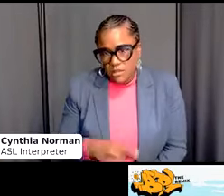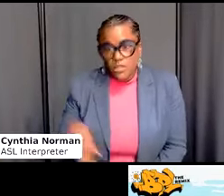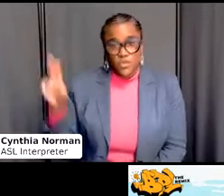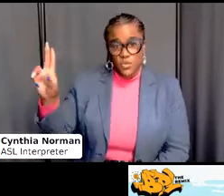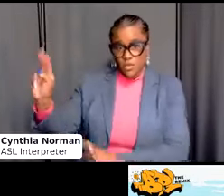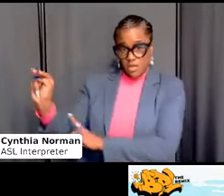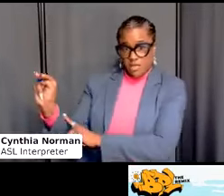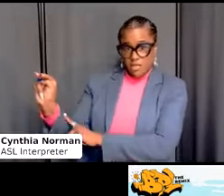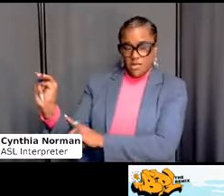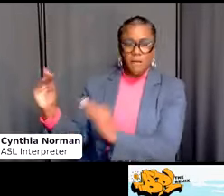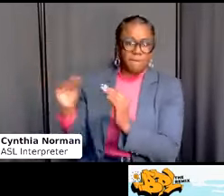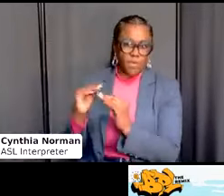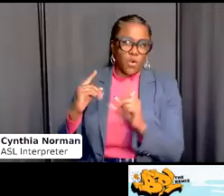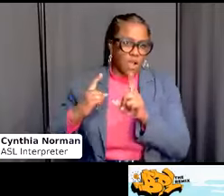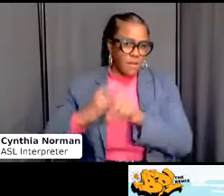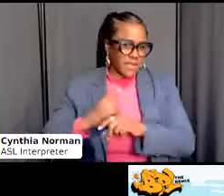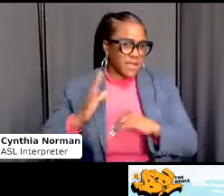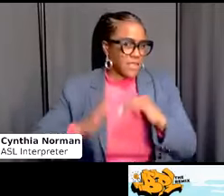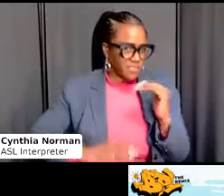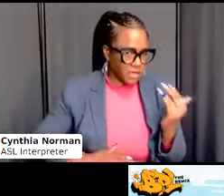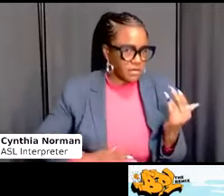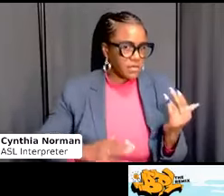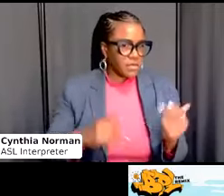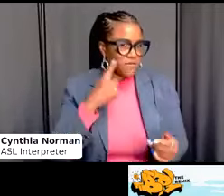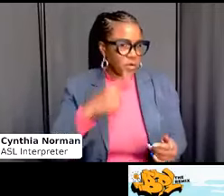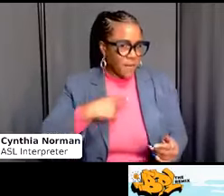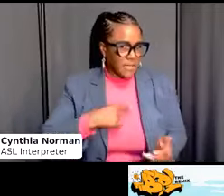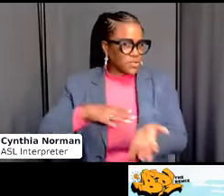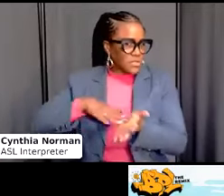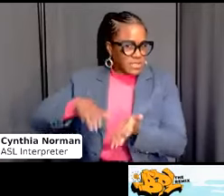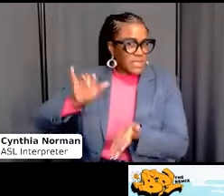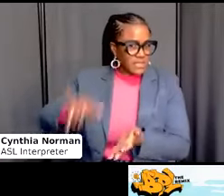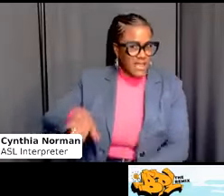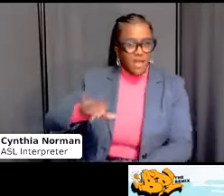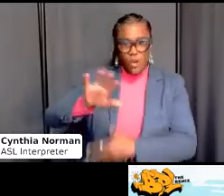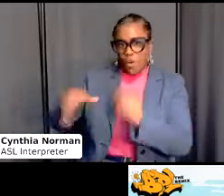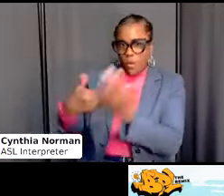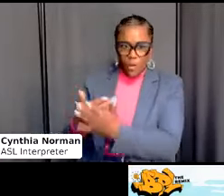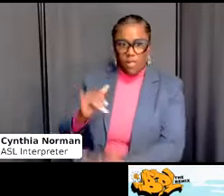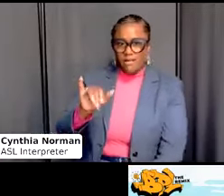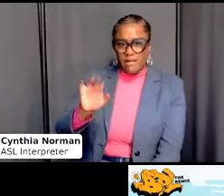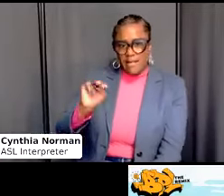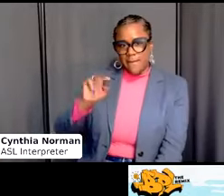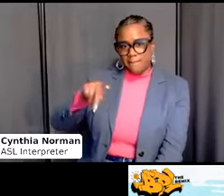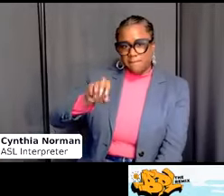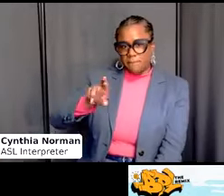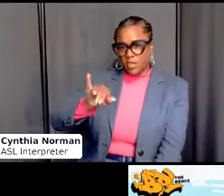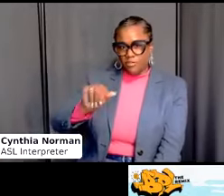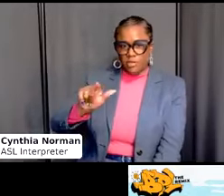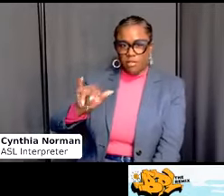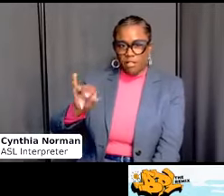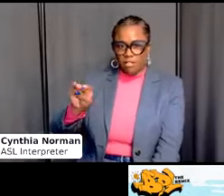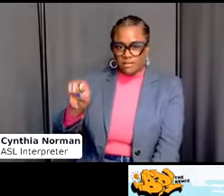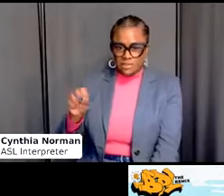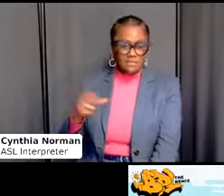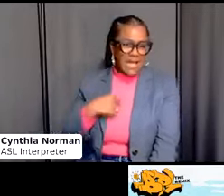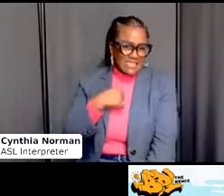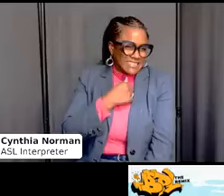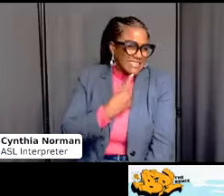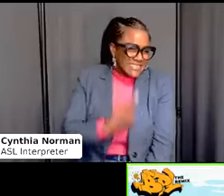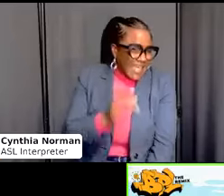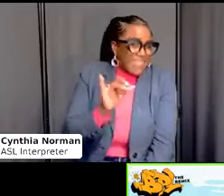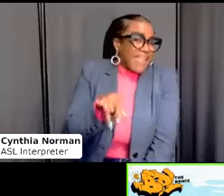Nations is a little bit more complicated than for me to dismiss it as imperial. I don't know if that, I didn't exactly use that words, but I can see how what I said implies